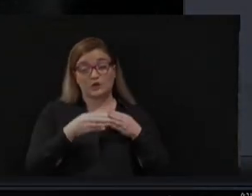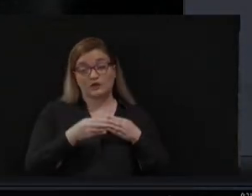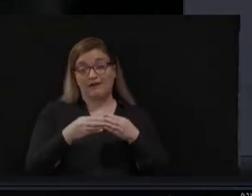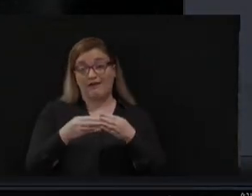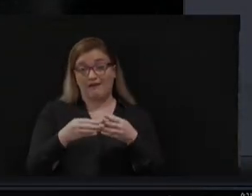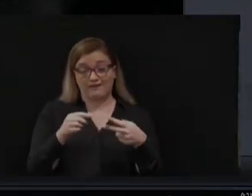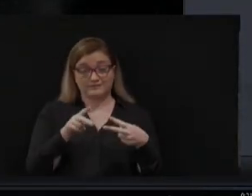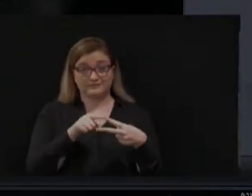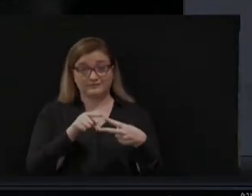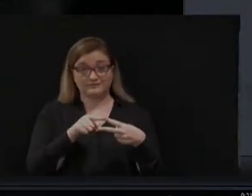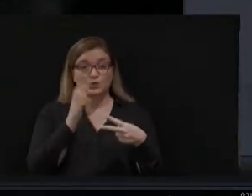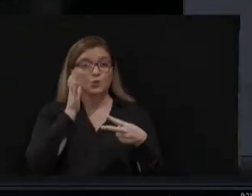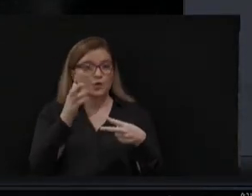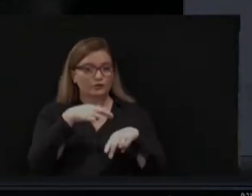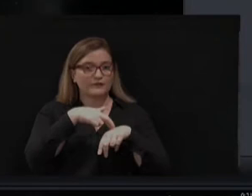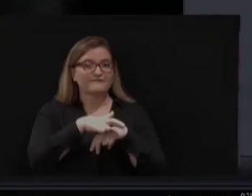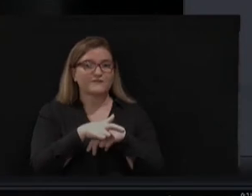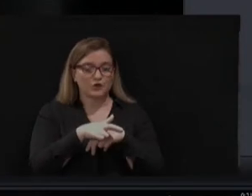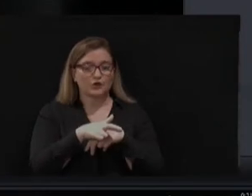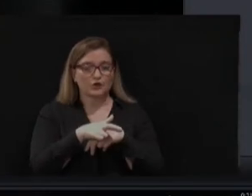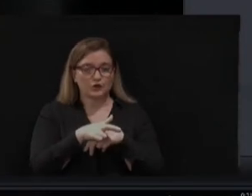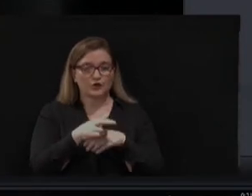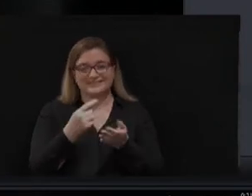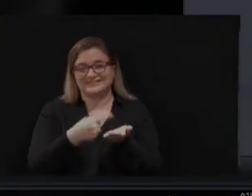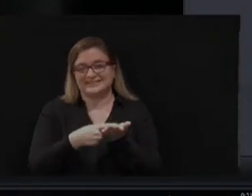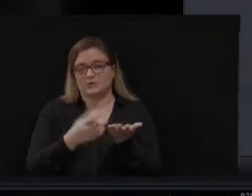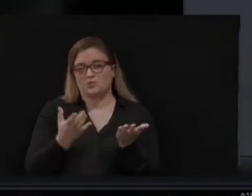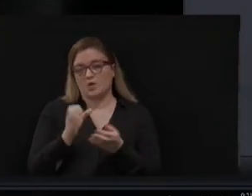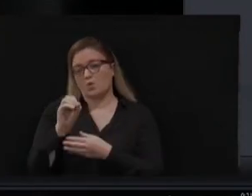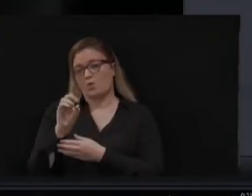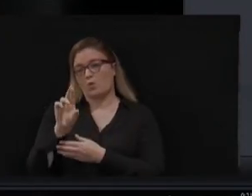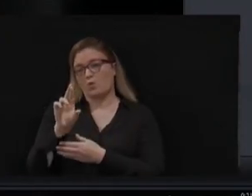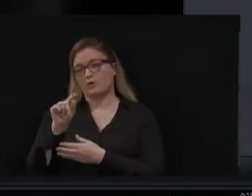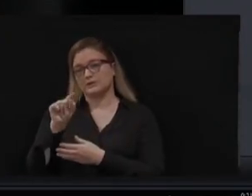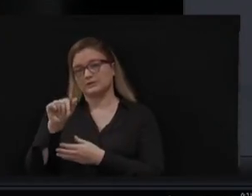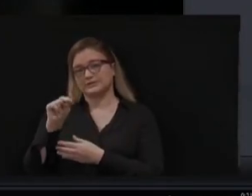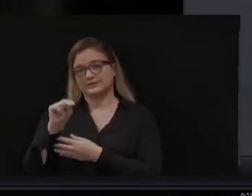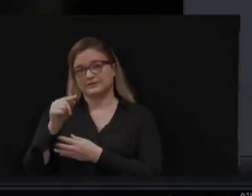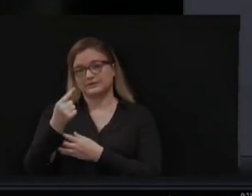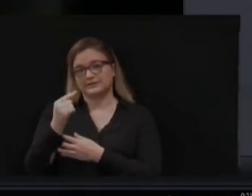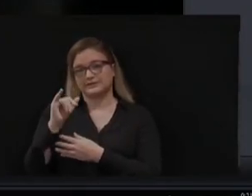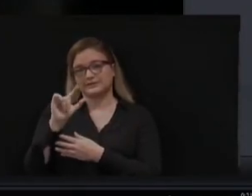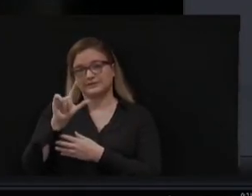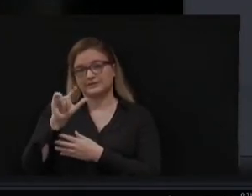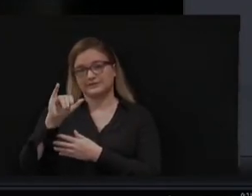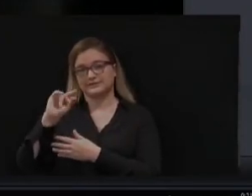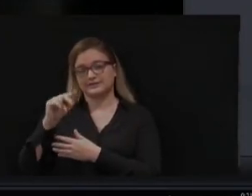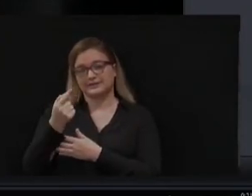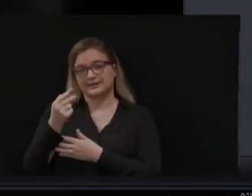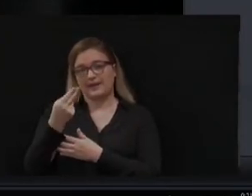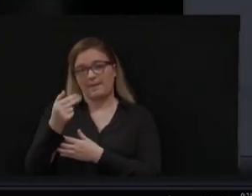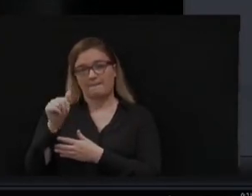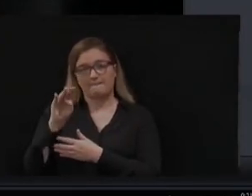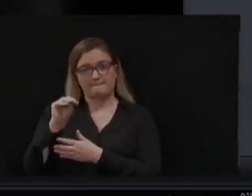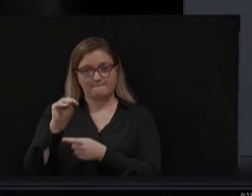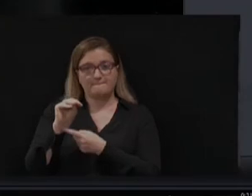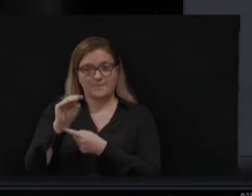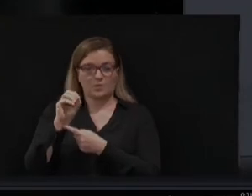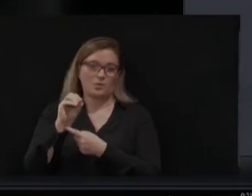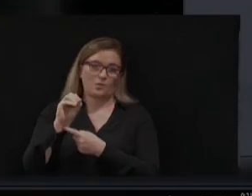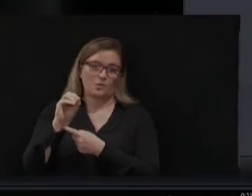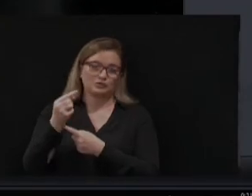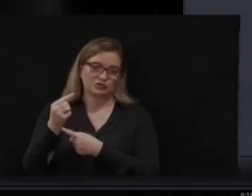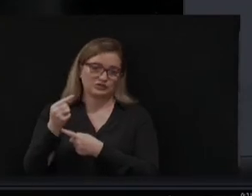to about Orton Gillingham. There'll be times that we'll say, check this page, this is some good